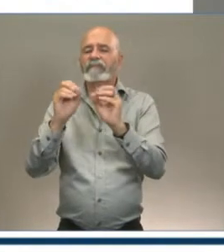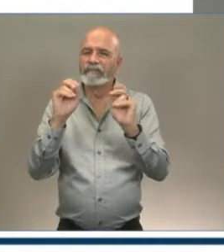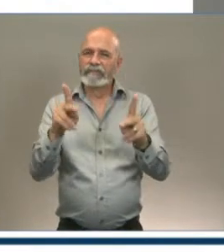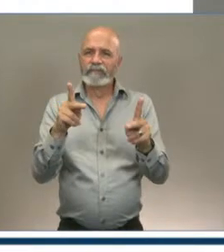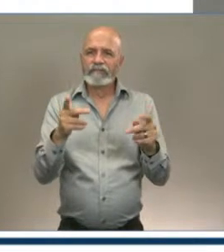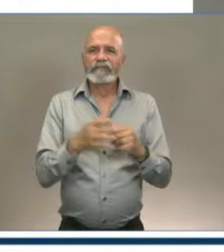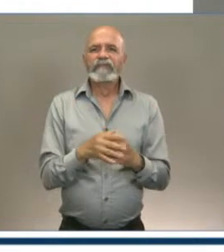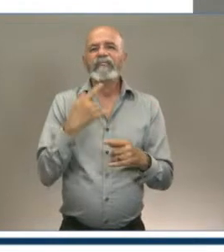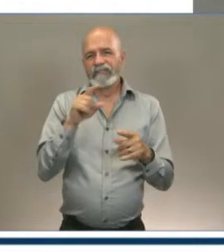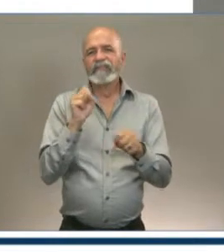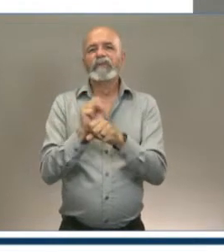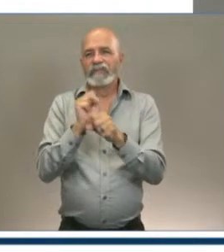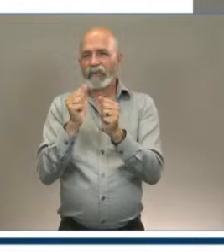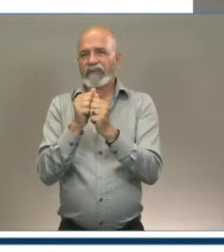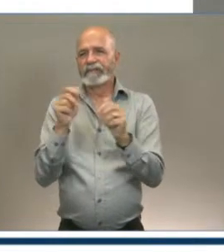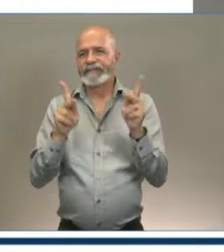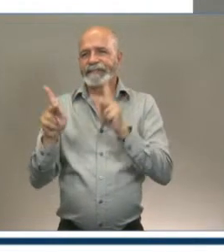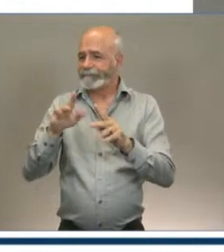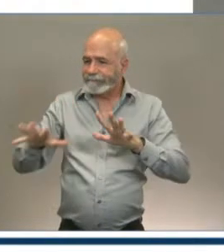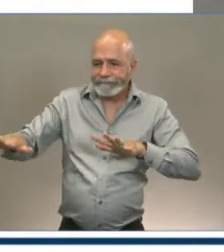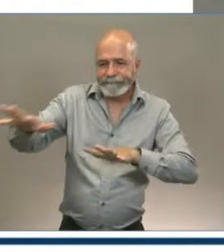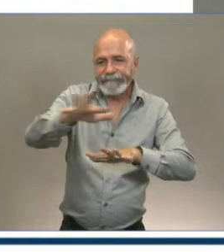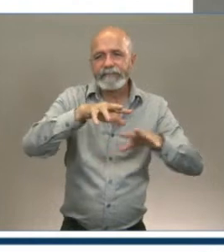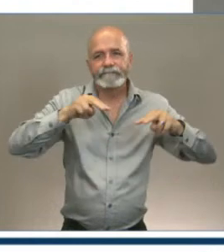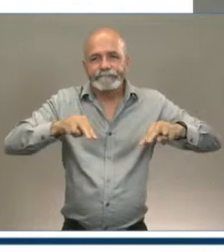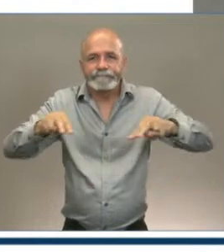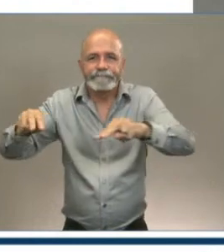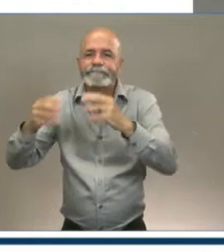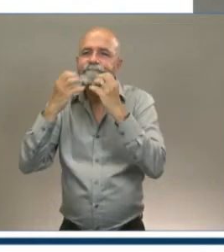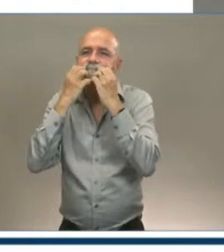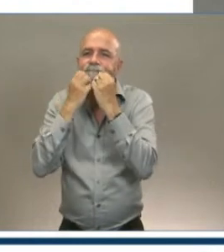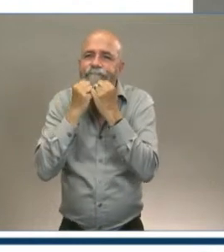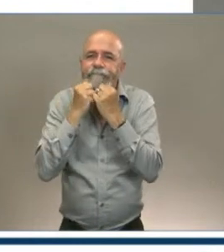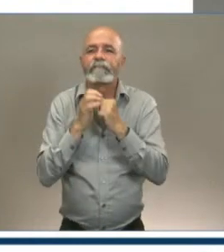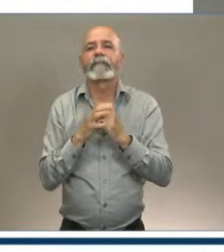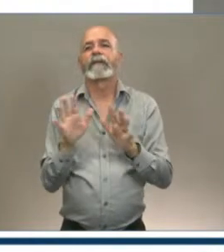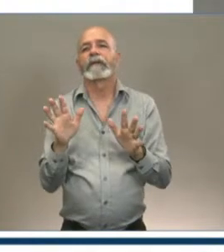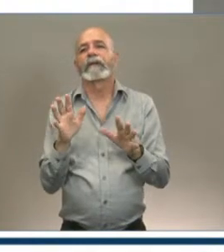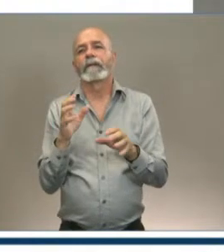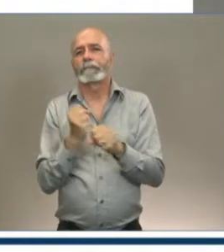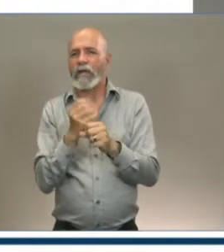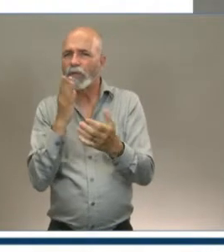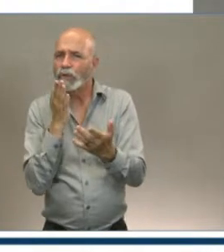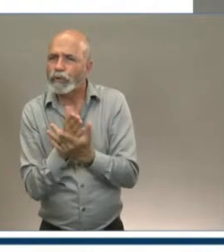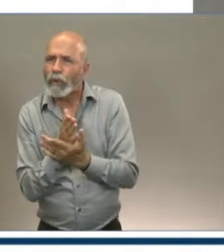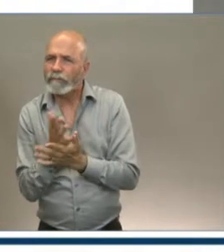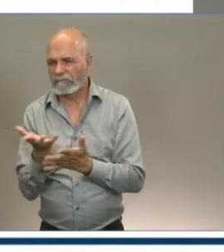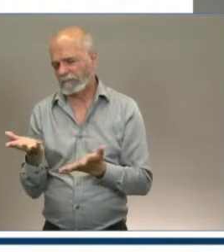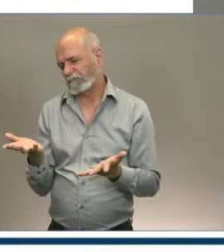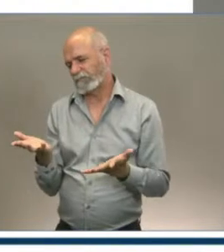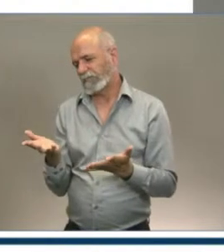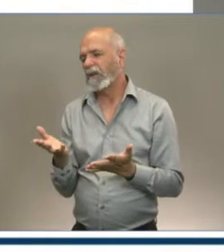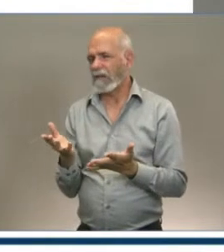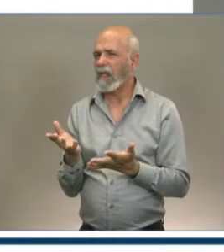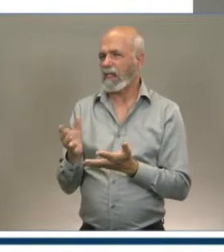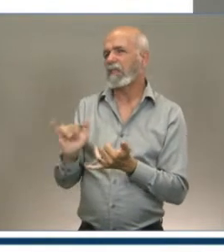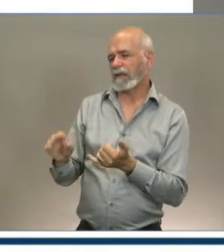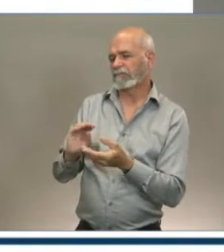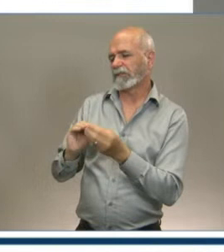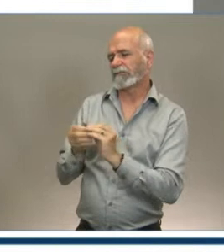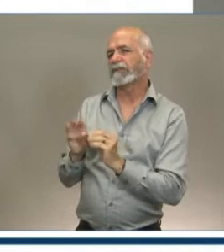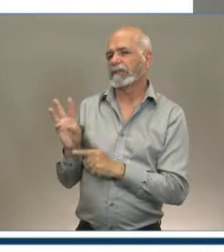with that childcare sector on making sure we have within that 60% range